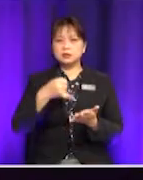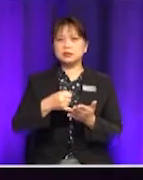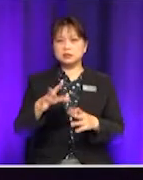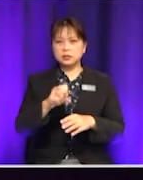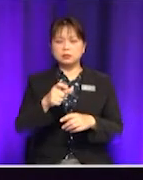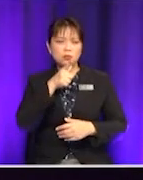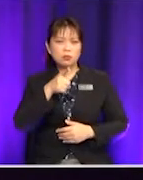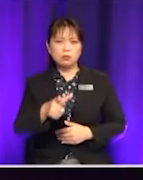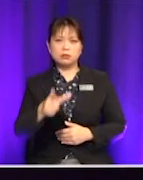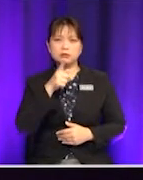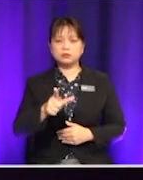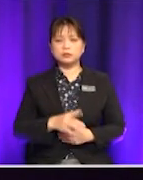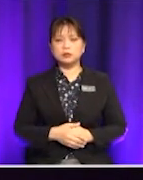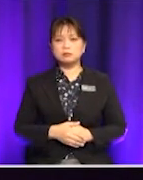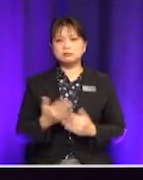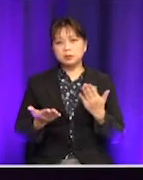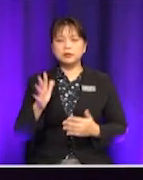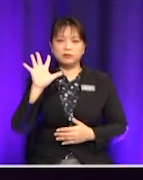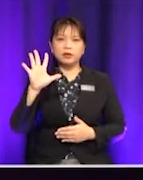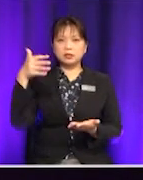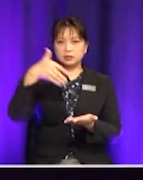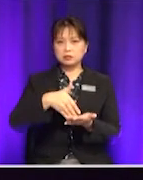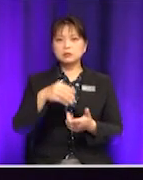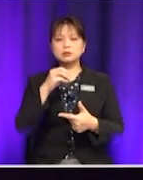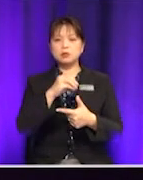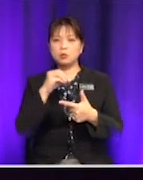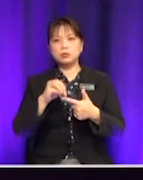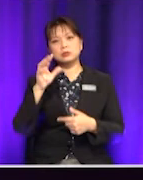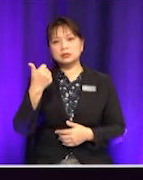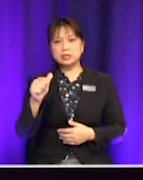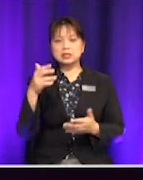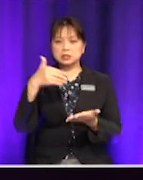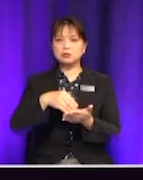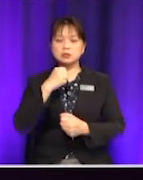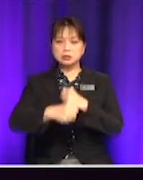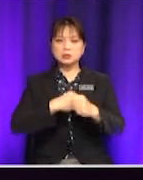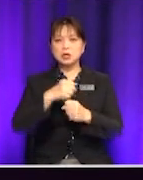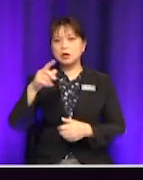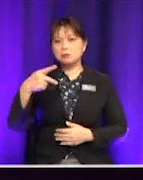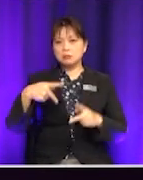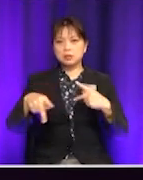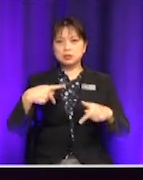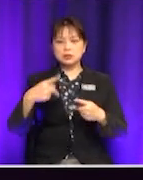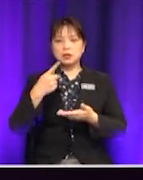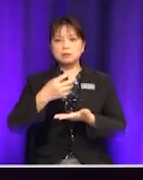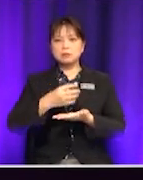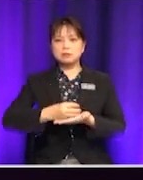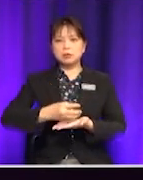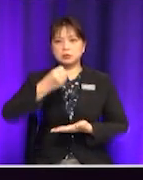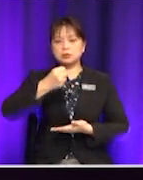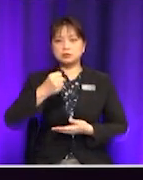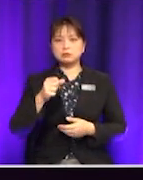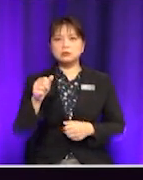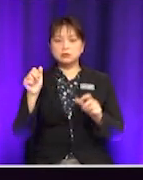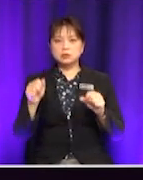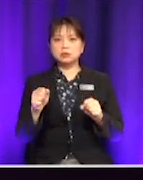I say 5,000 to 10,000 years. Well, plastic bottles have only been around for 50 years,